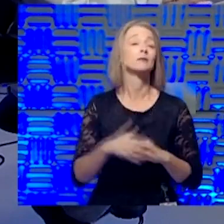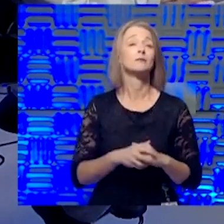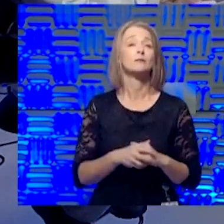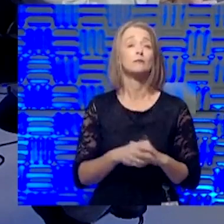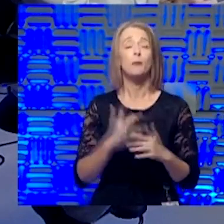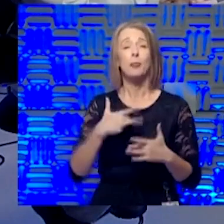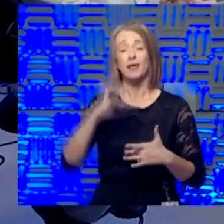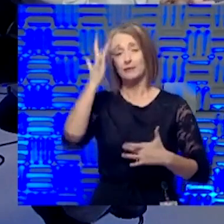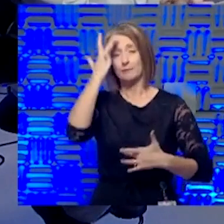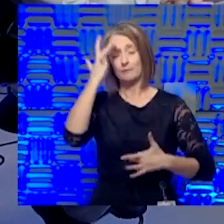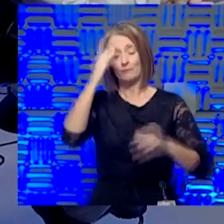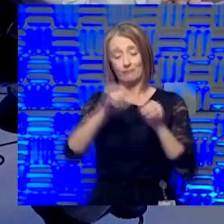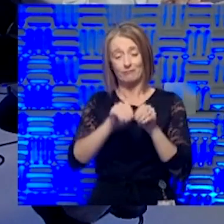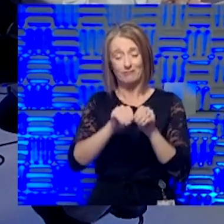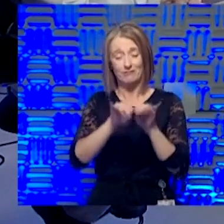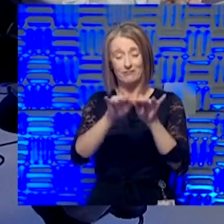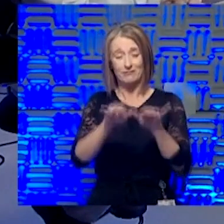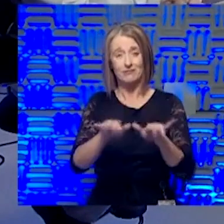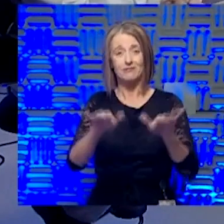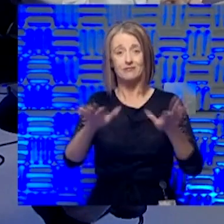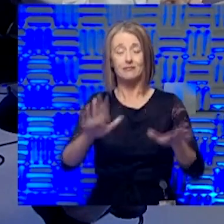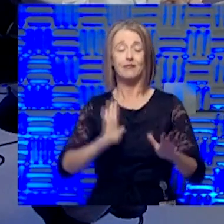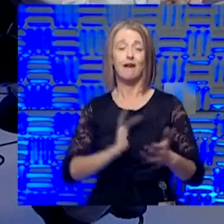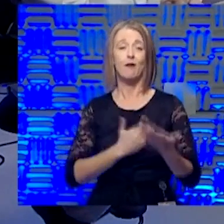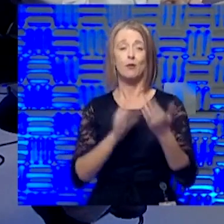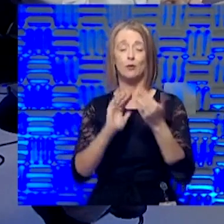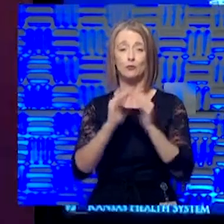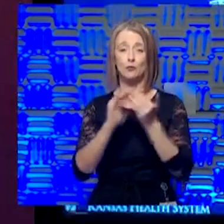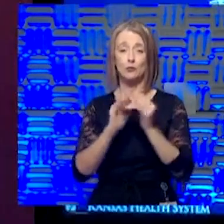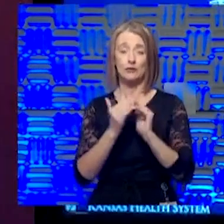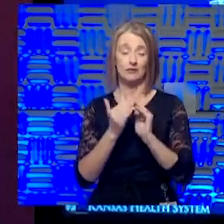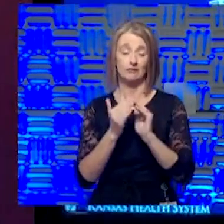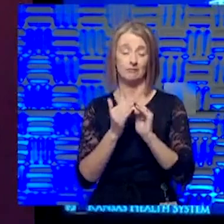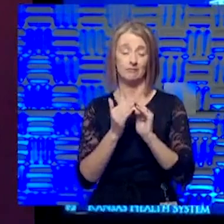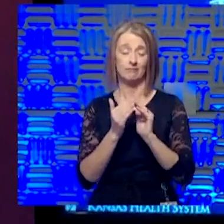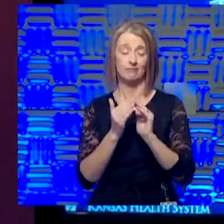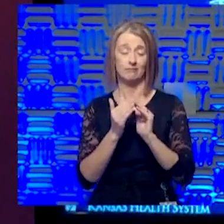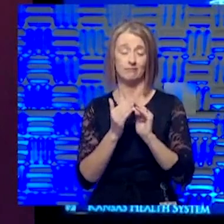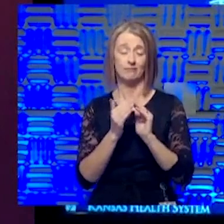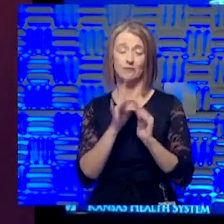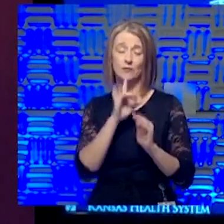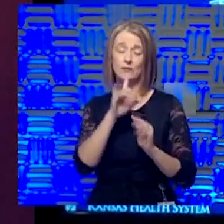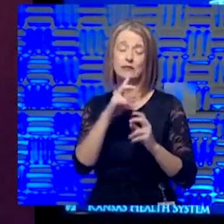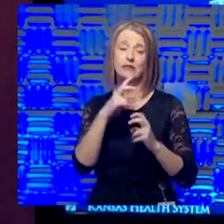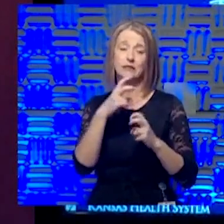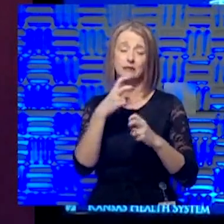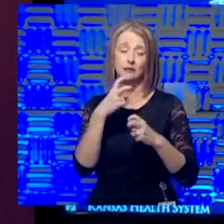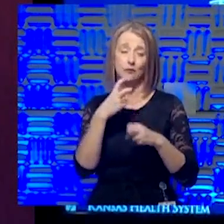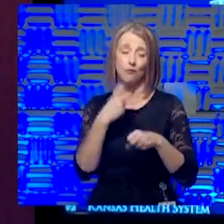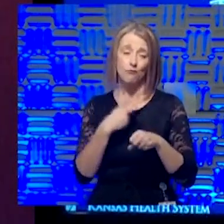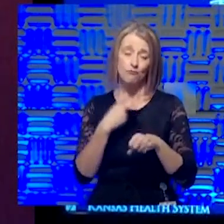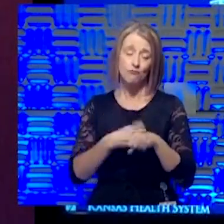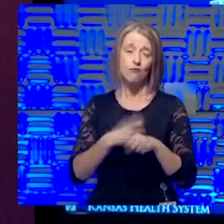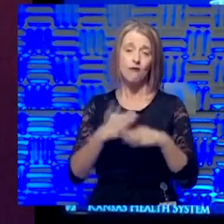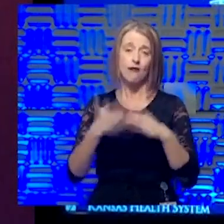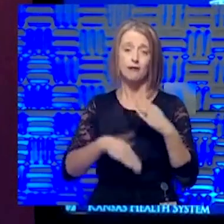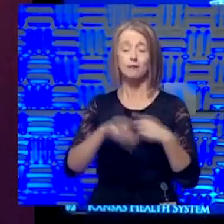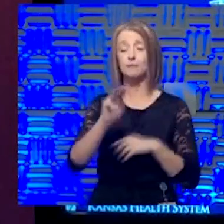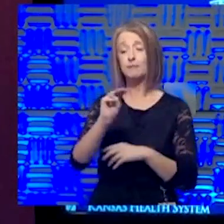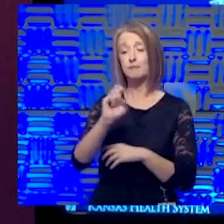a disease that is spread throughout our community, and it has such difficult outcomes.